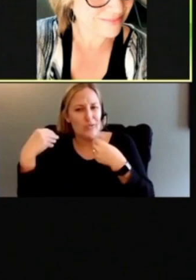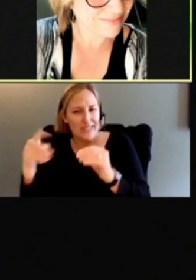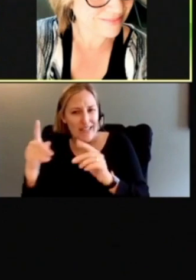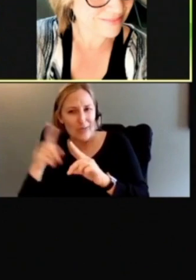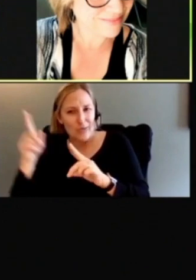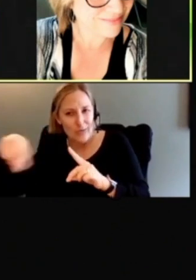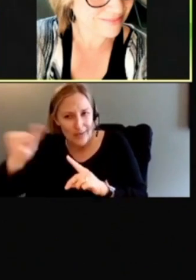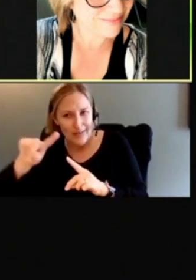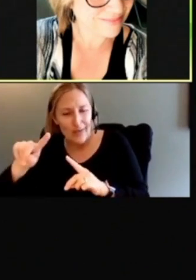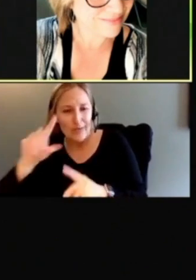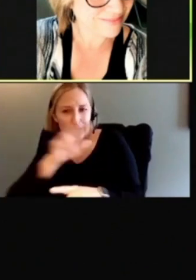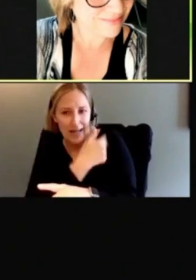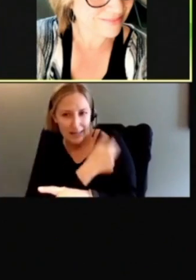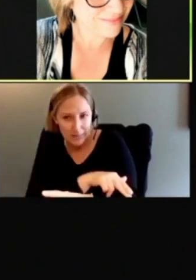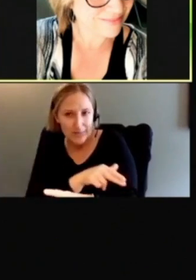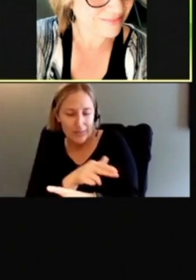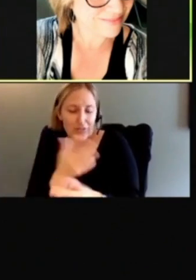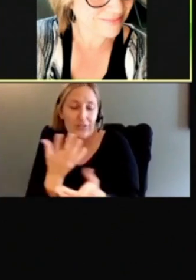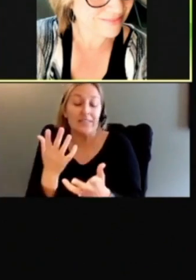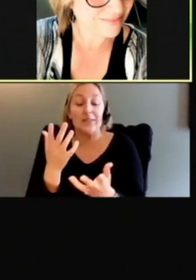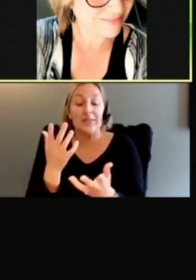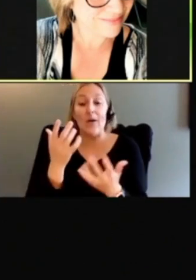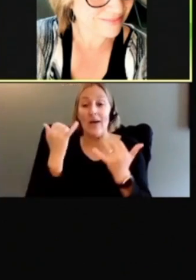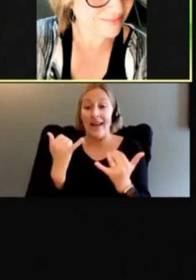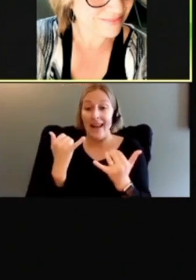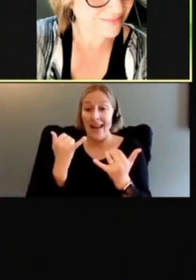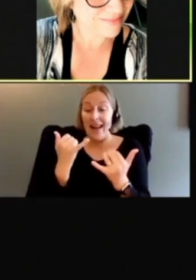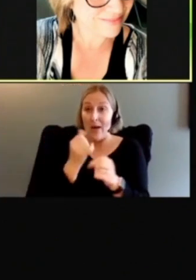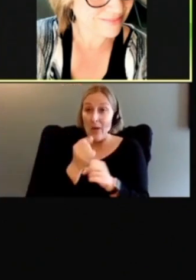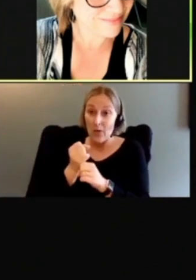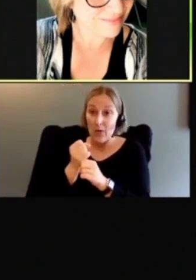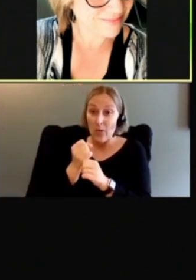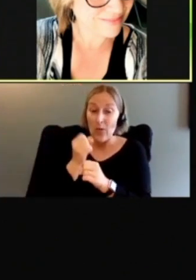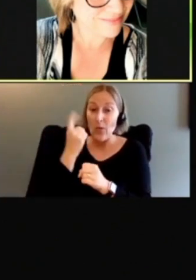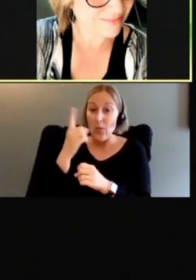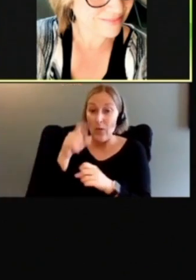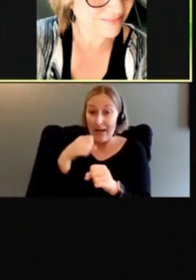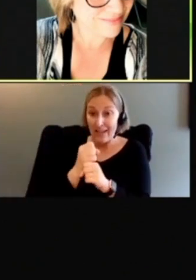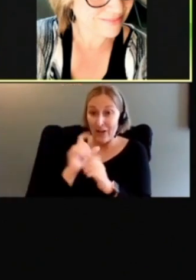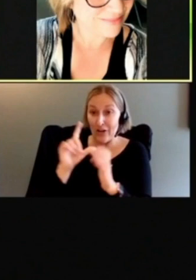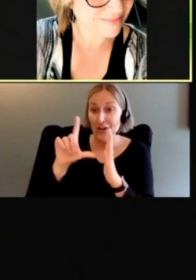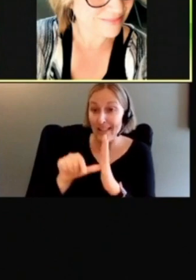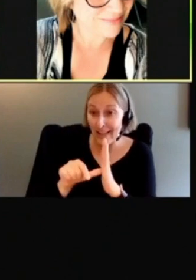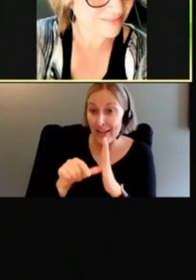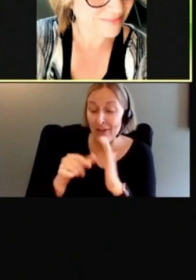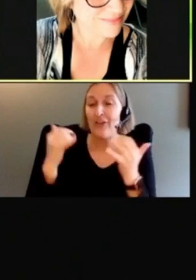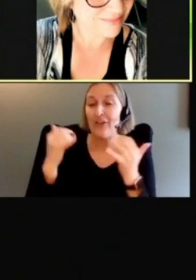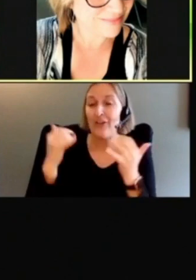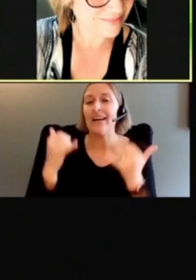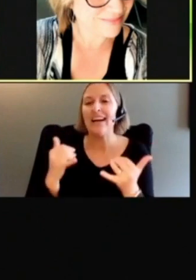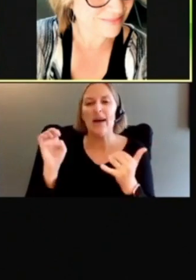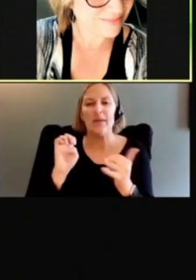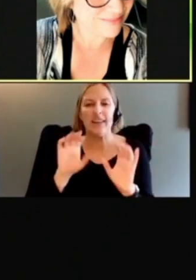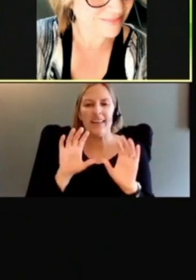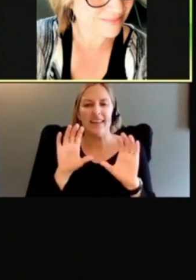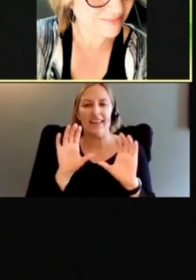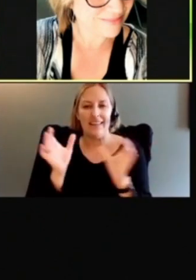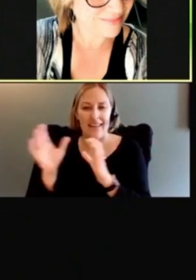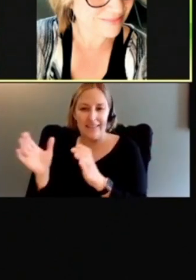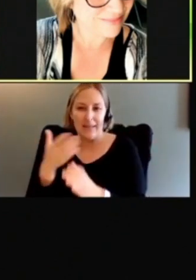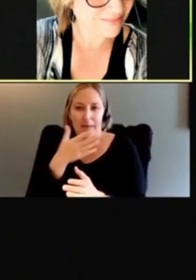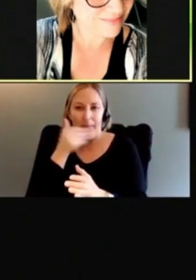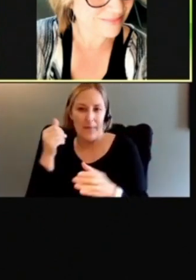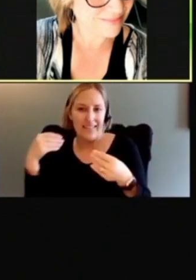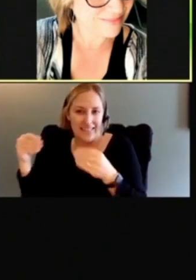to today, a little over a year later, the e-classes are now our best-selling format. We went from